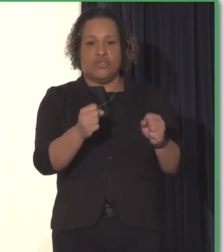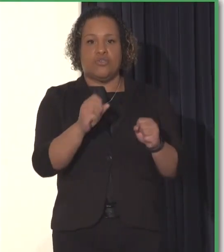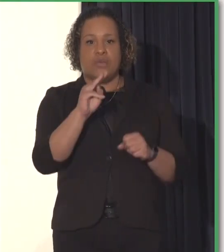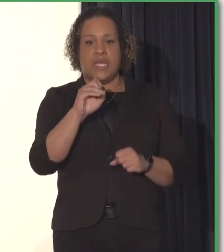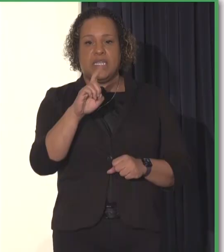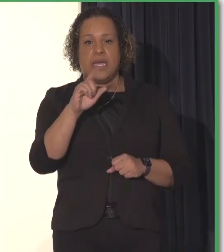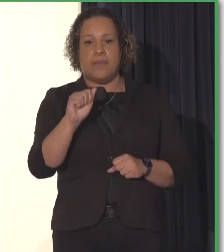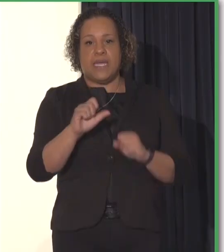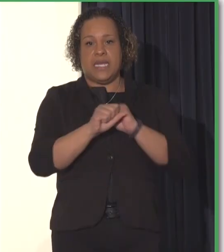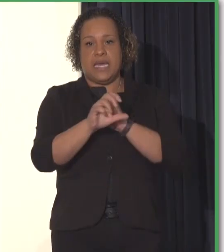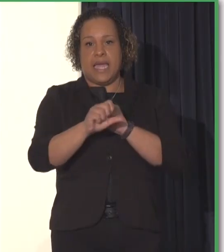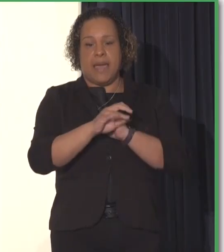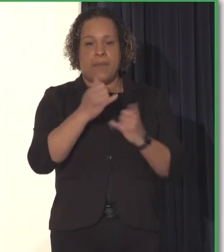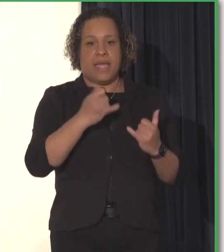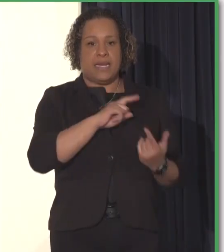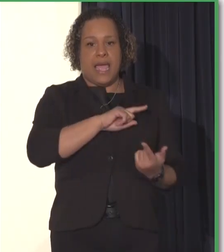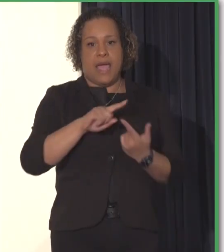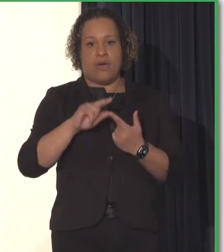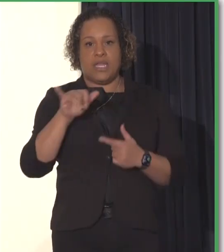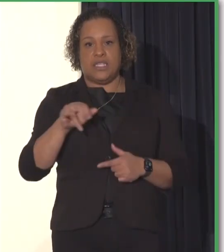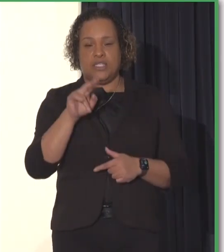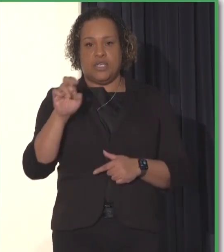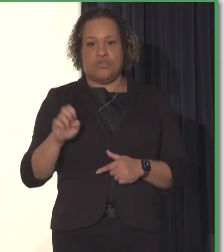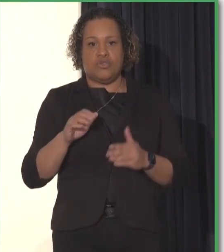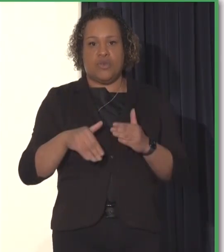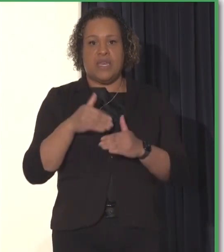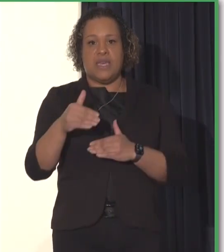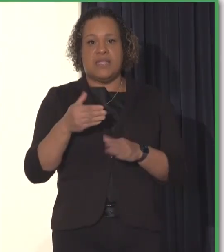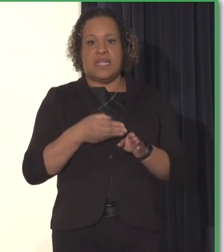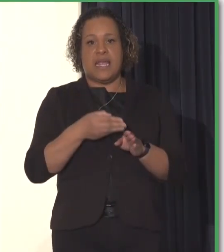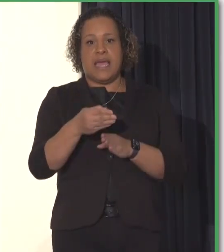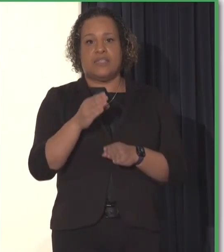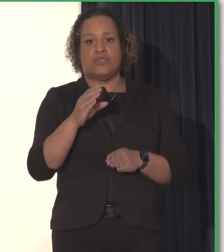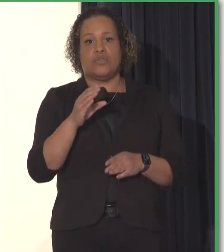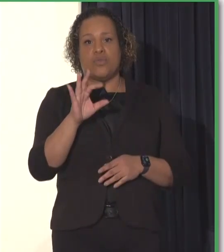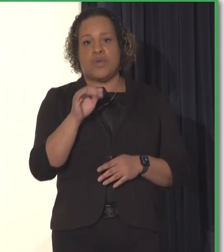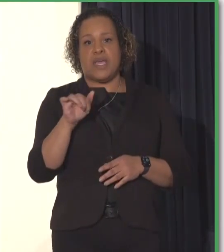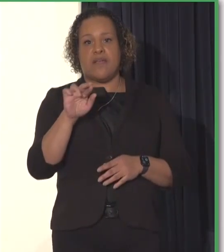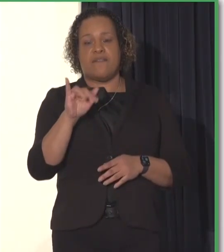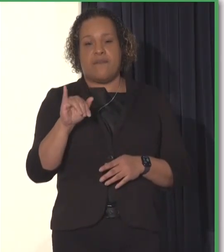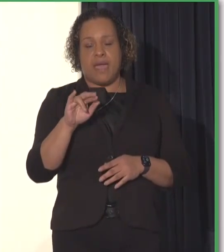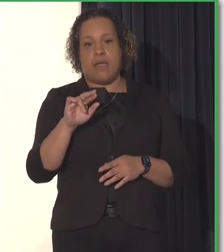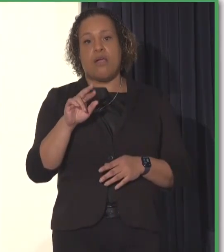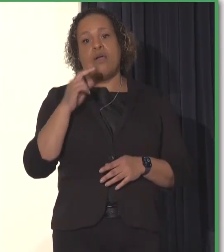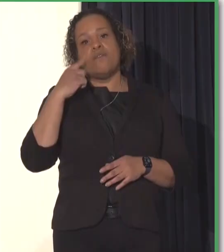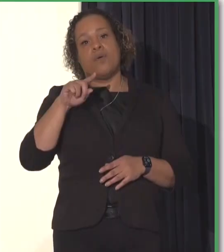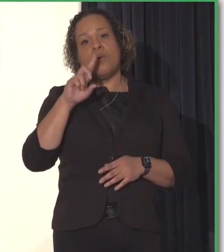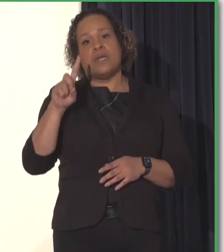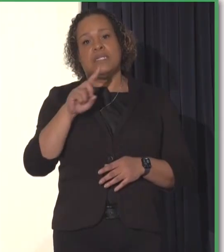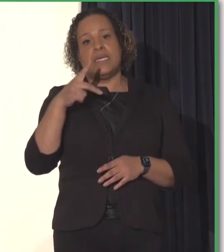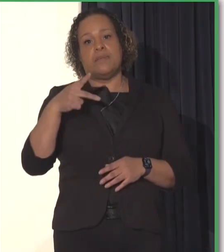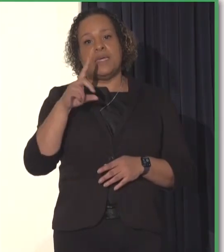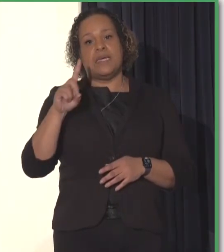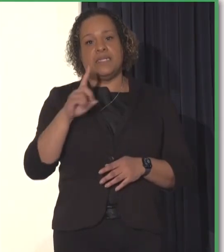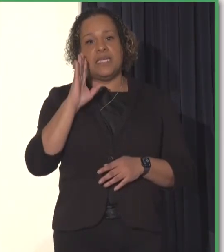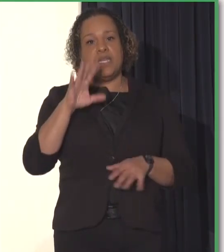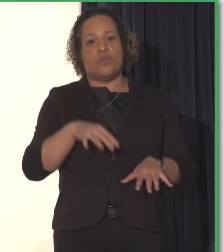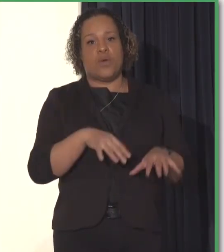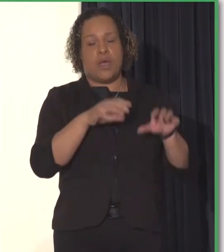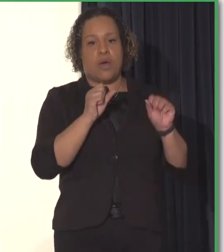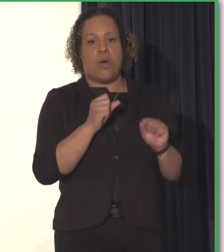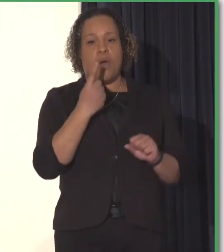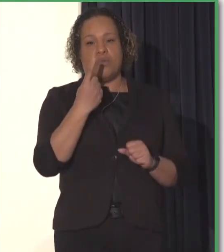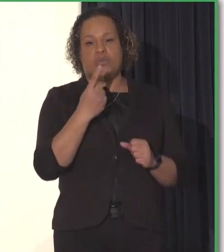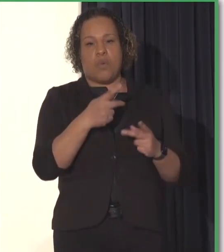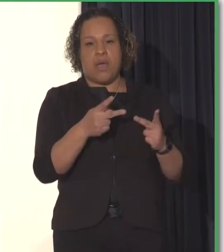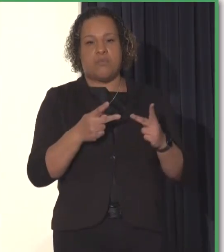now until June. Our next career fair for DPD that we will actually host as well, one-stop shop, complete most of the